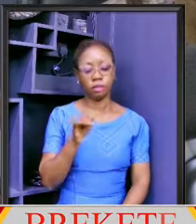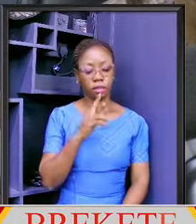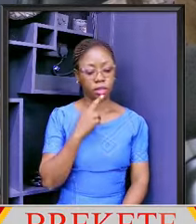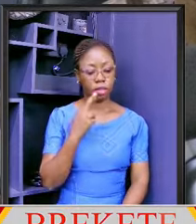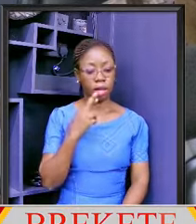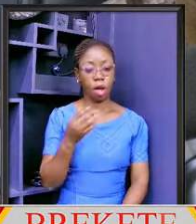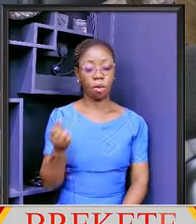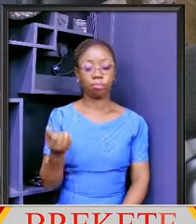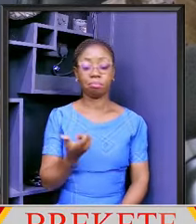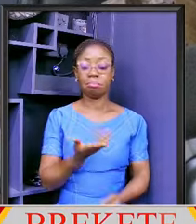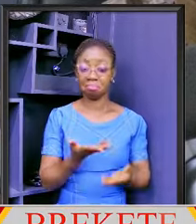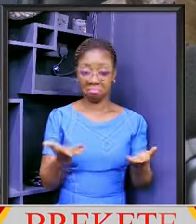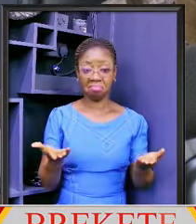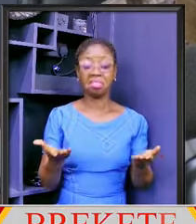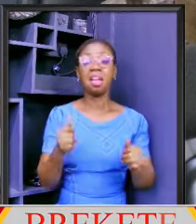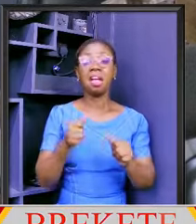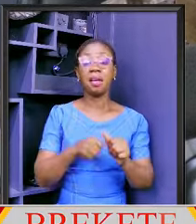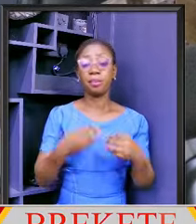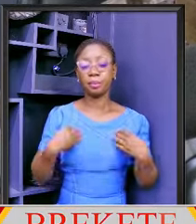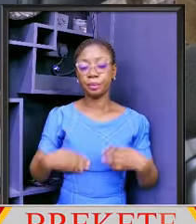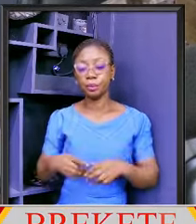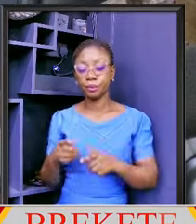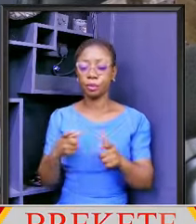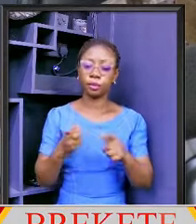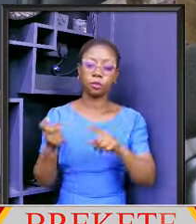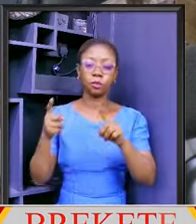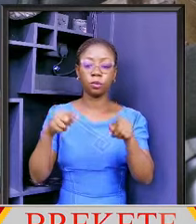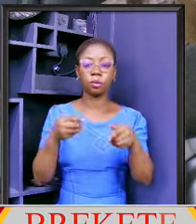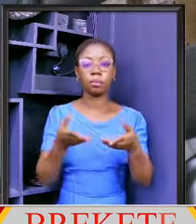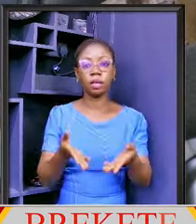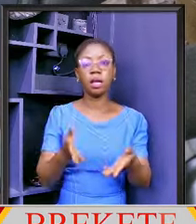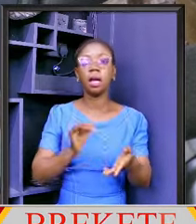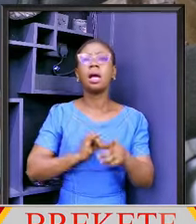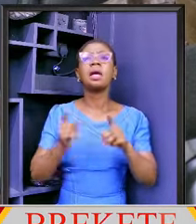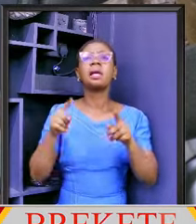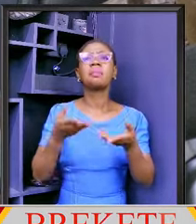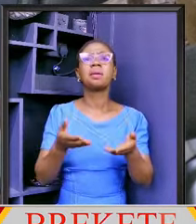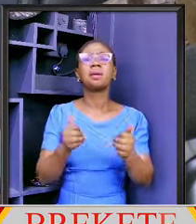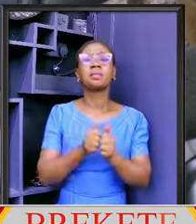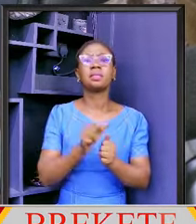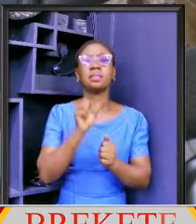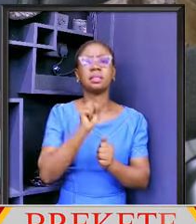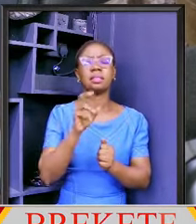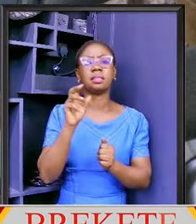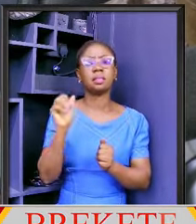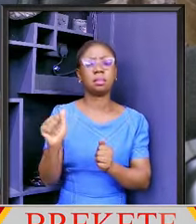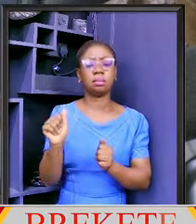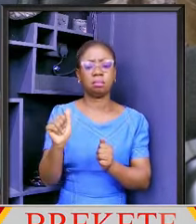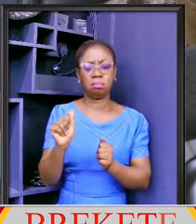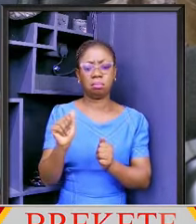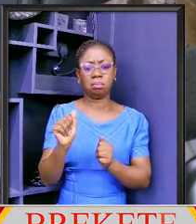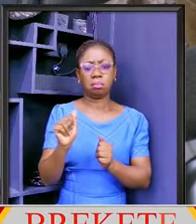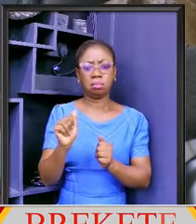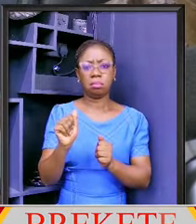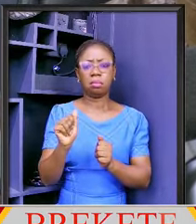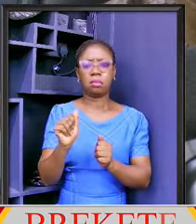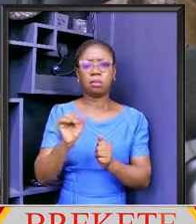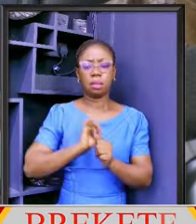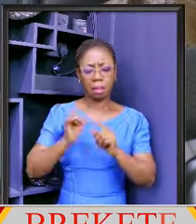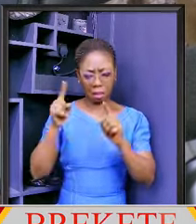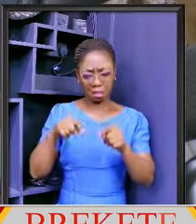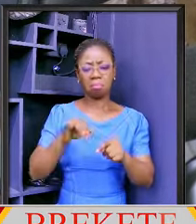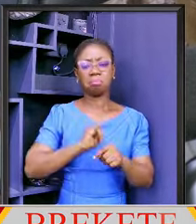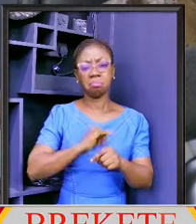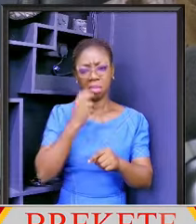here. Everybody was running to come here, but I came here with minister, with the essay. Every other person touched. I came. I spoke. But when the